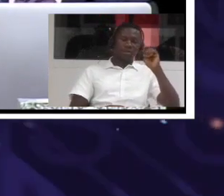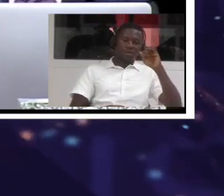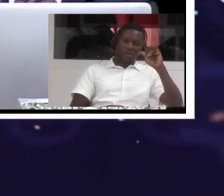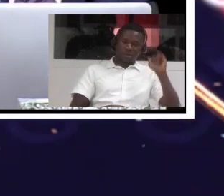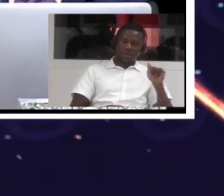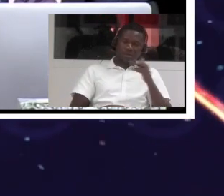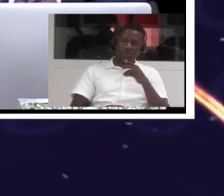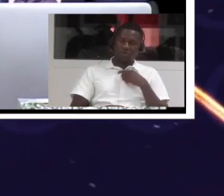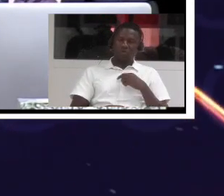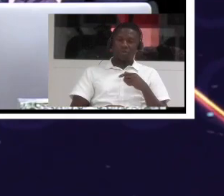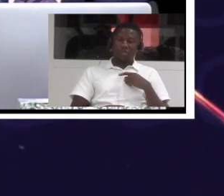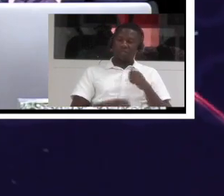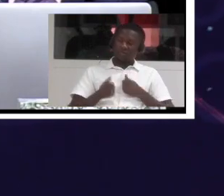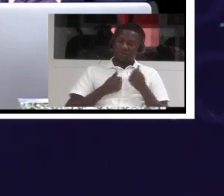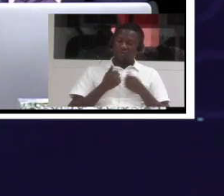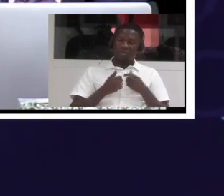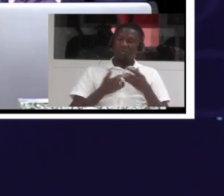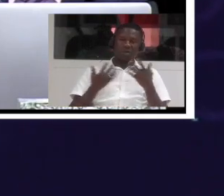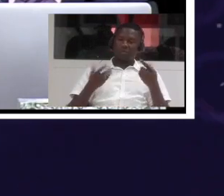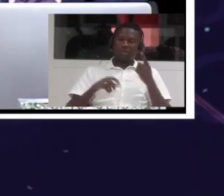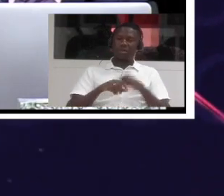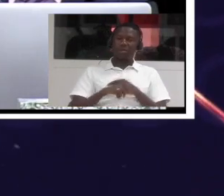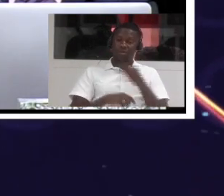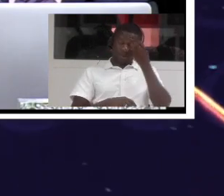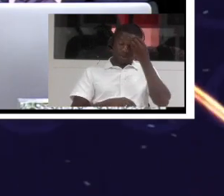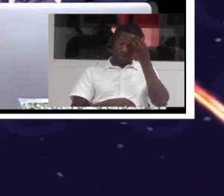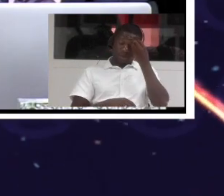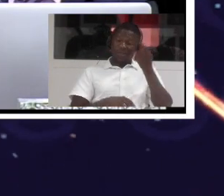So this time abduction,